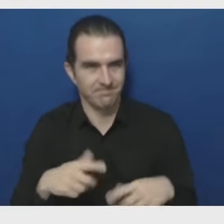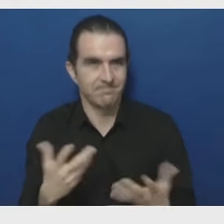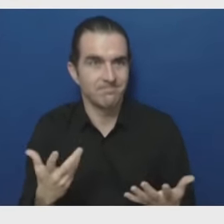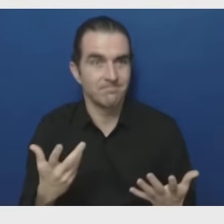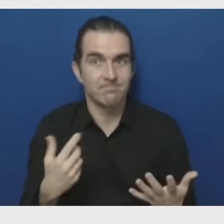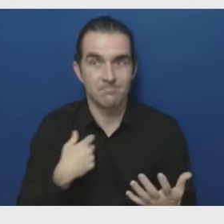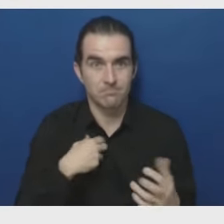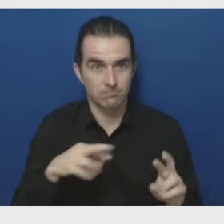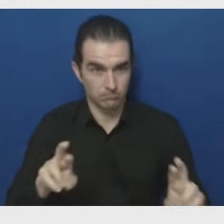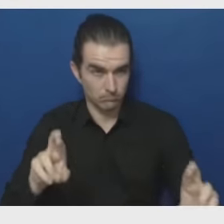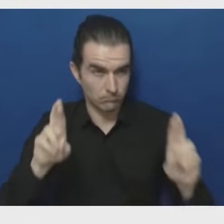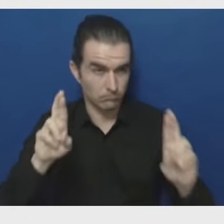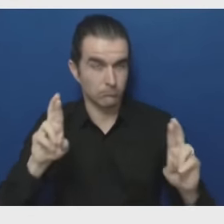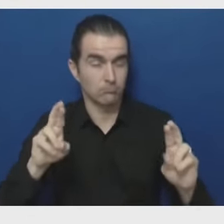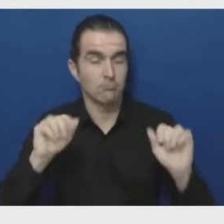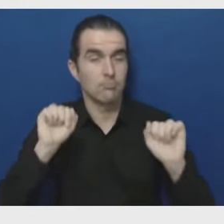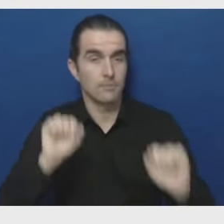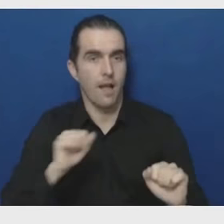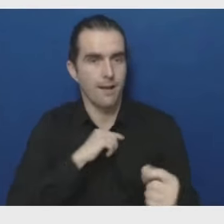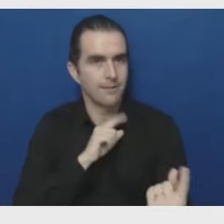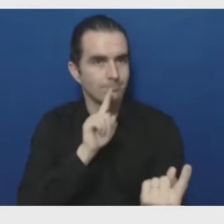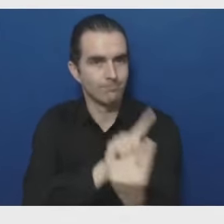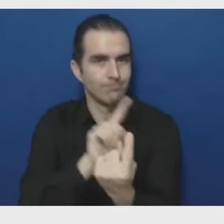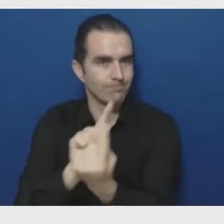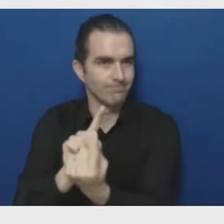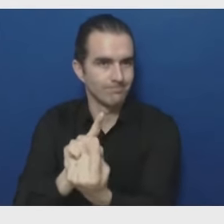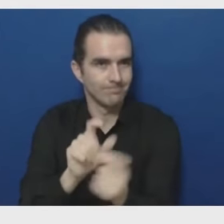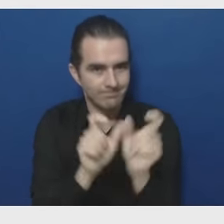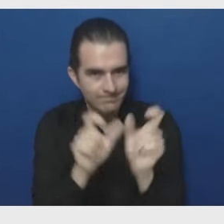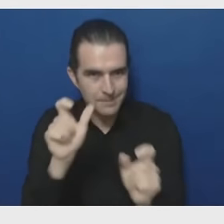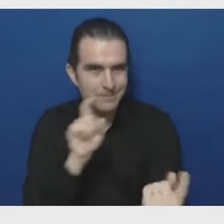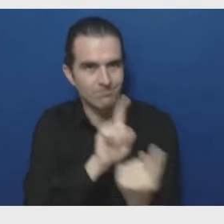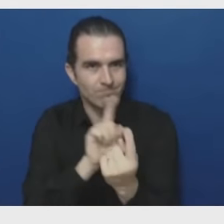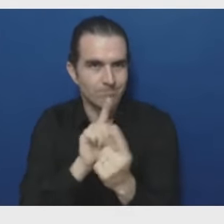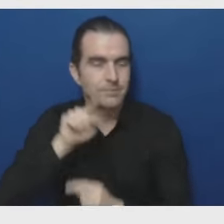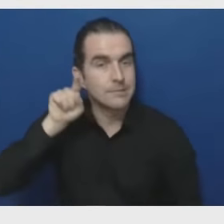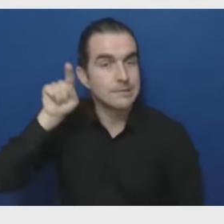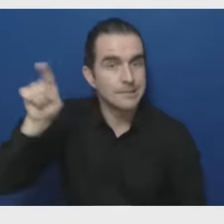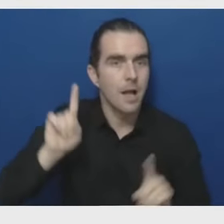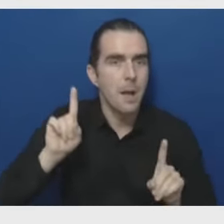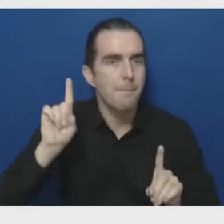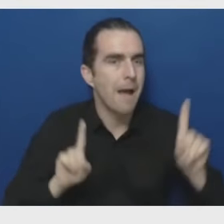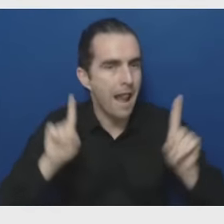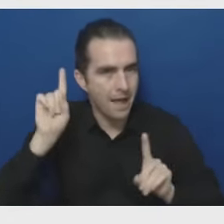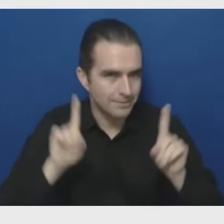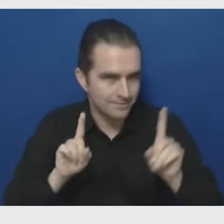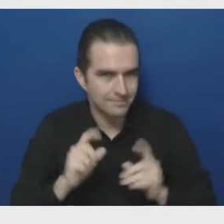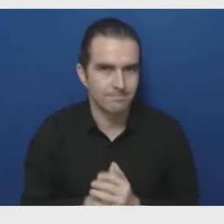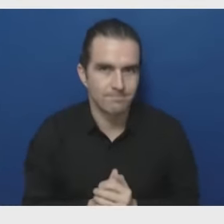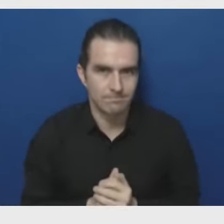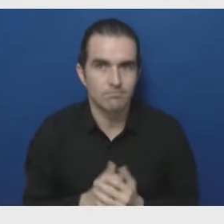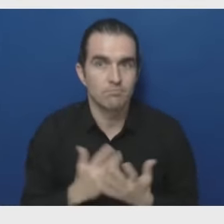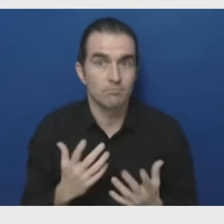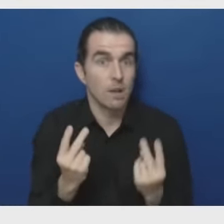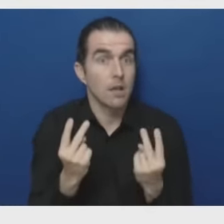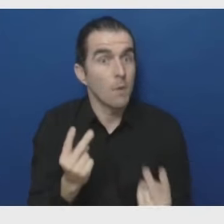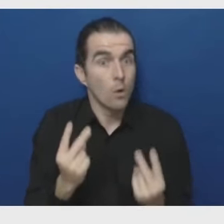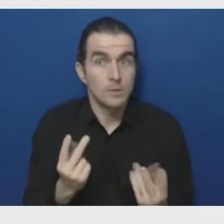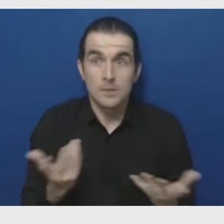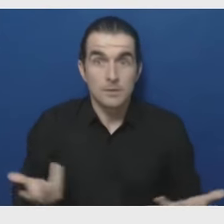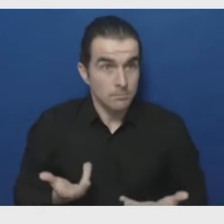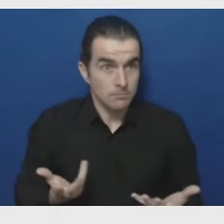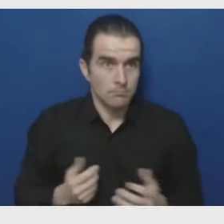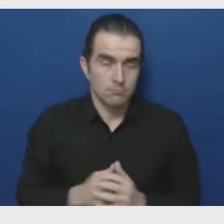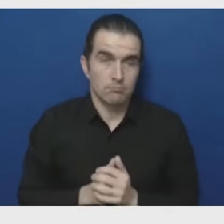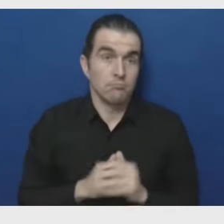together. Very quickly to say again that the UNSG has appointed us 7 activists from different continents, different countries,